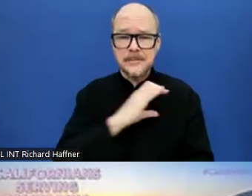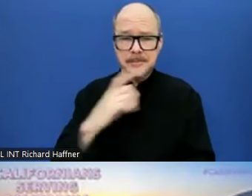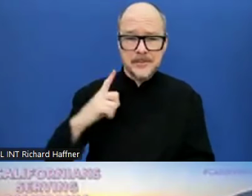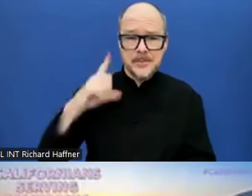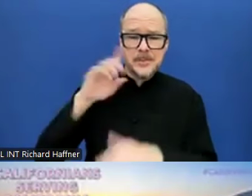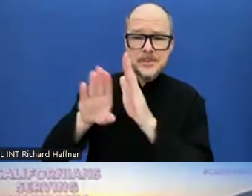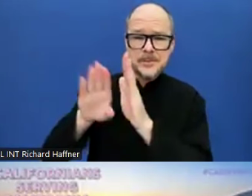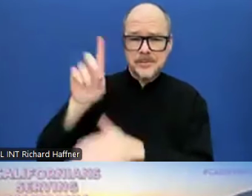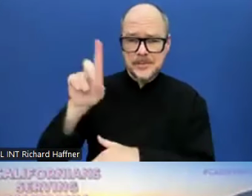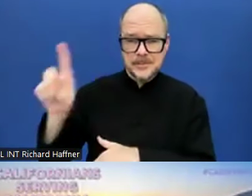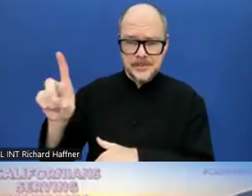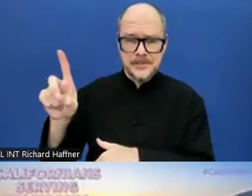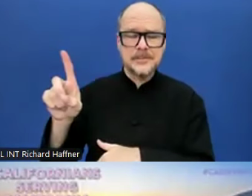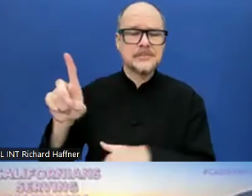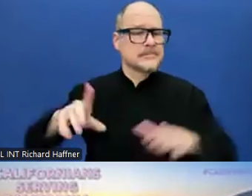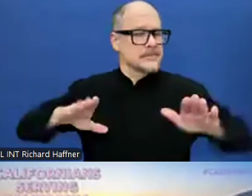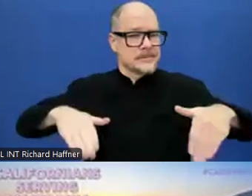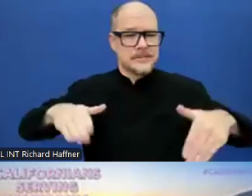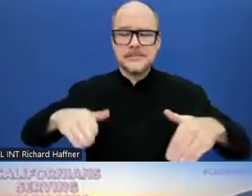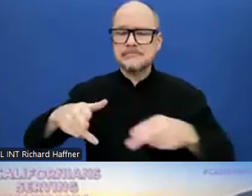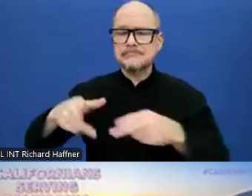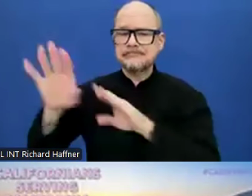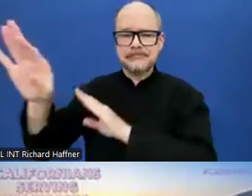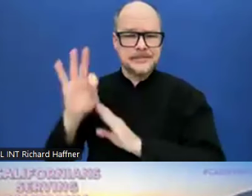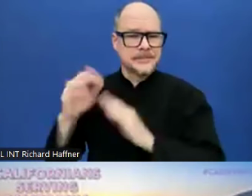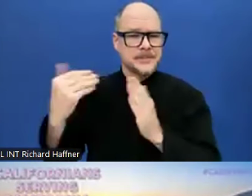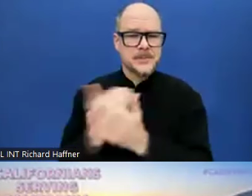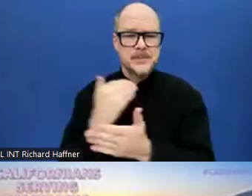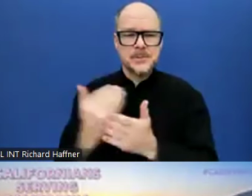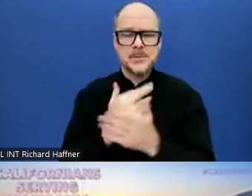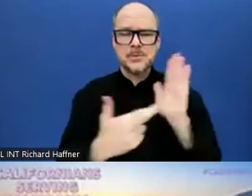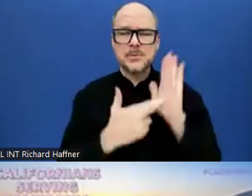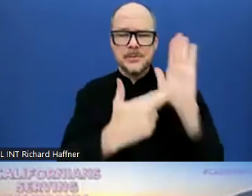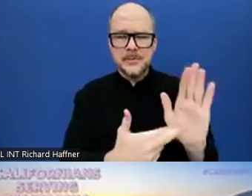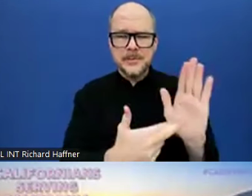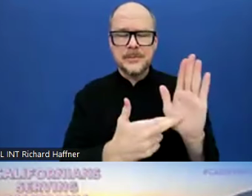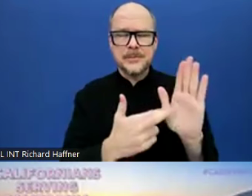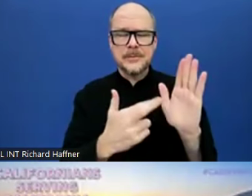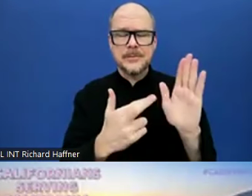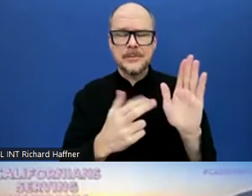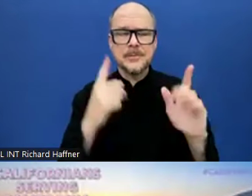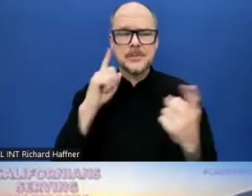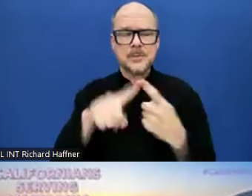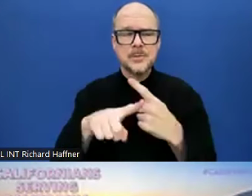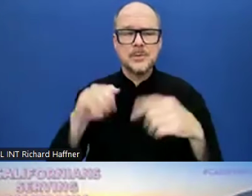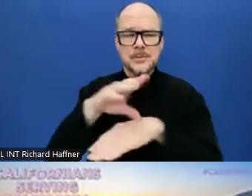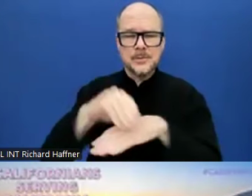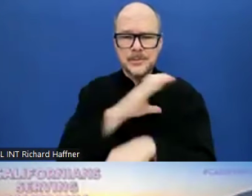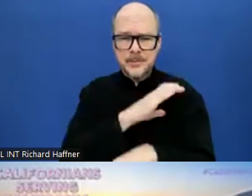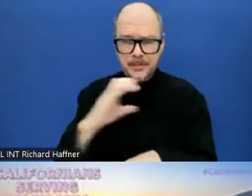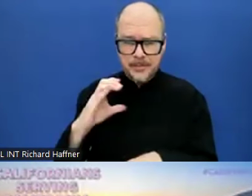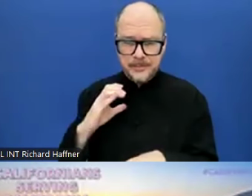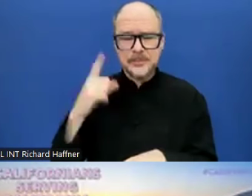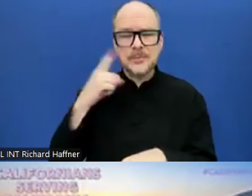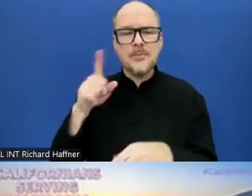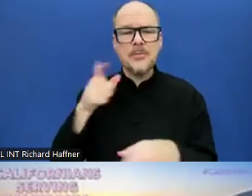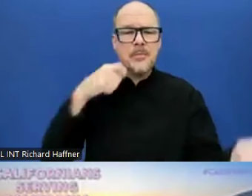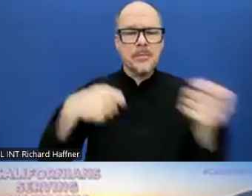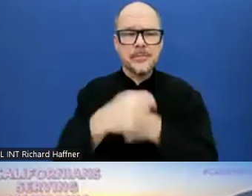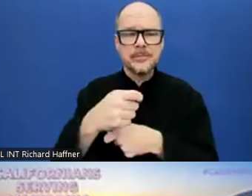Disabilities has not yet named a new representative to the advisory committee to take the place of